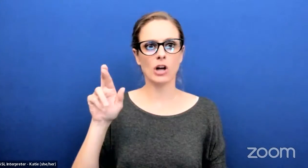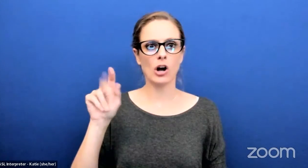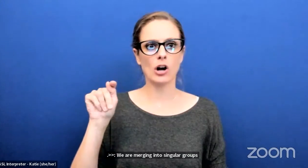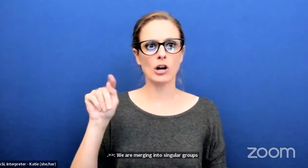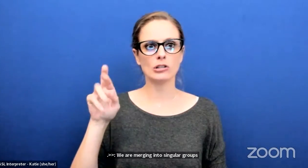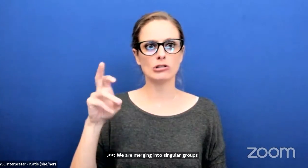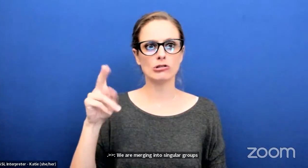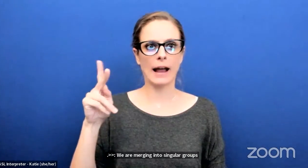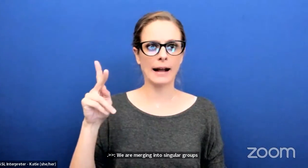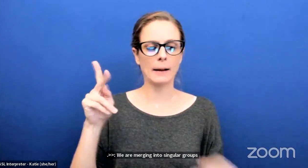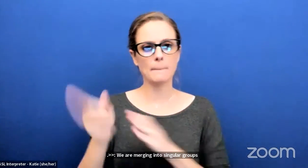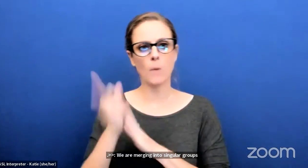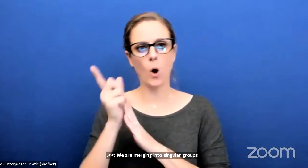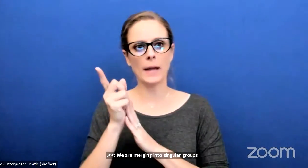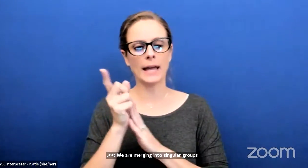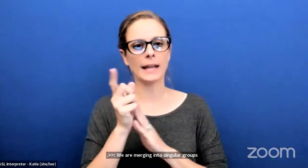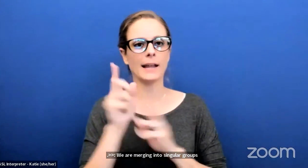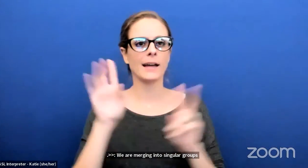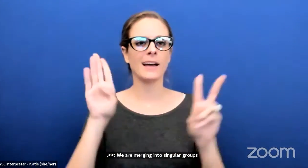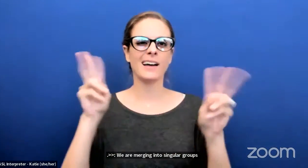and into another.